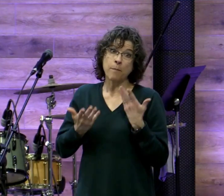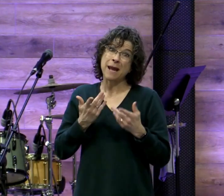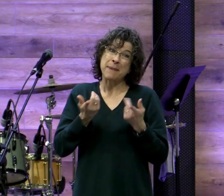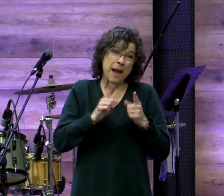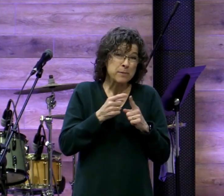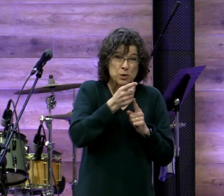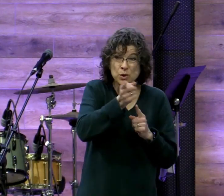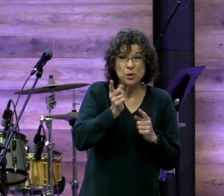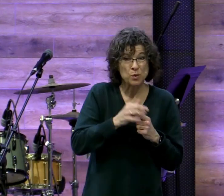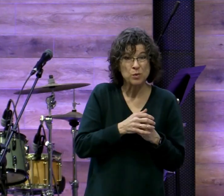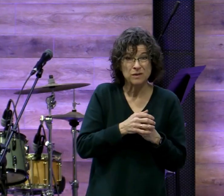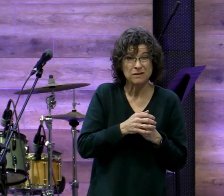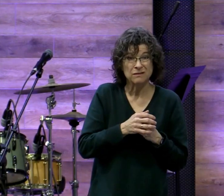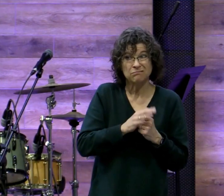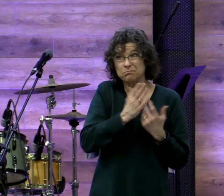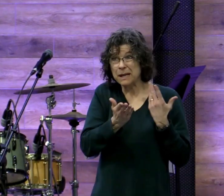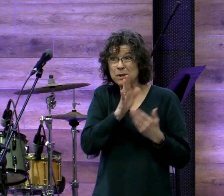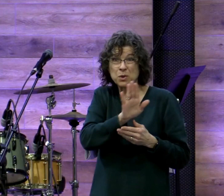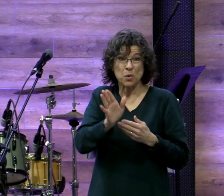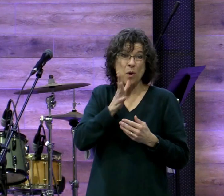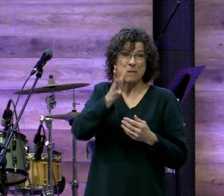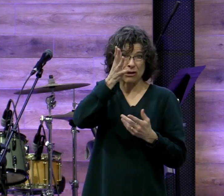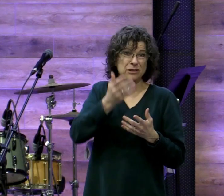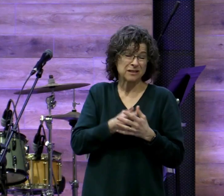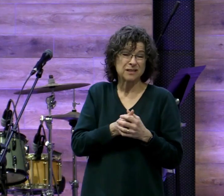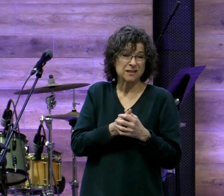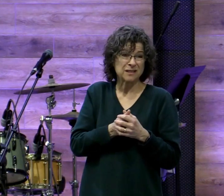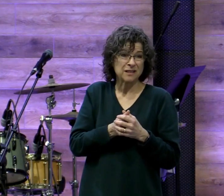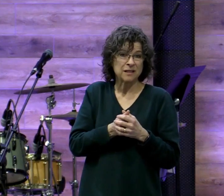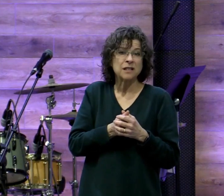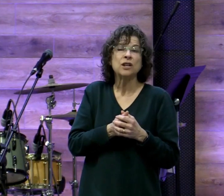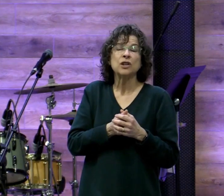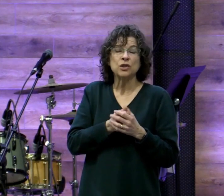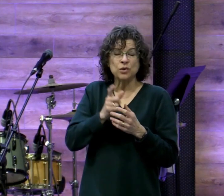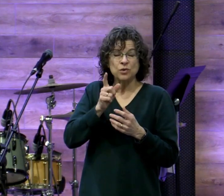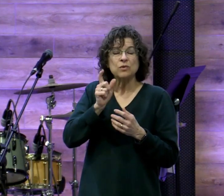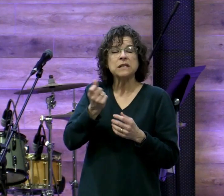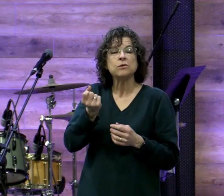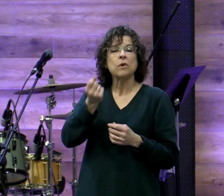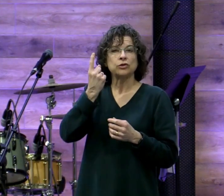of their relationships, you should probably do that to understand.